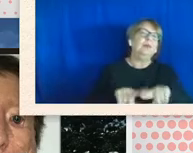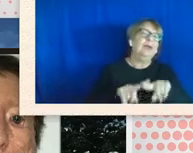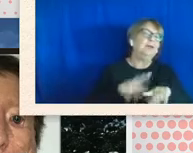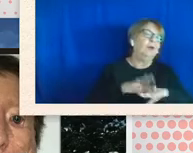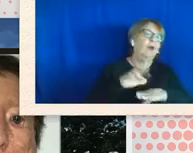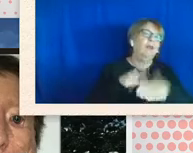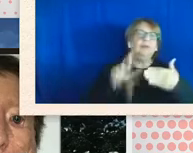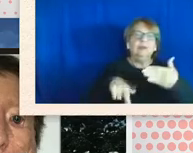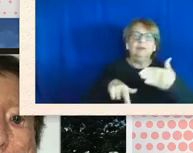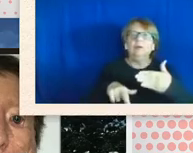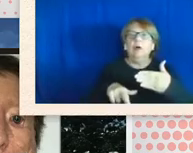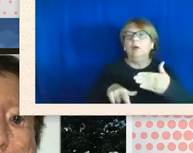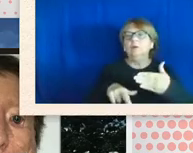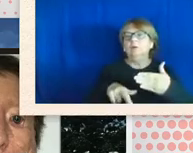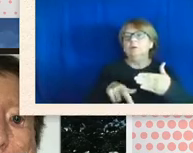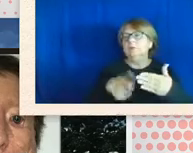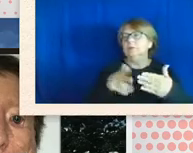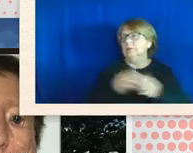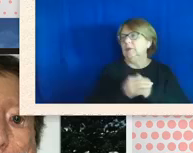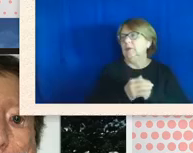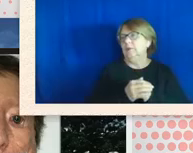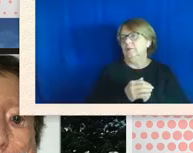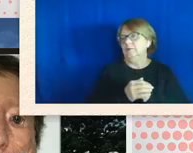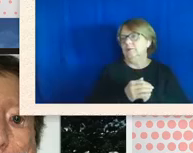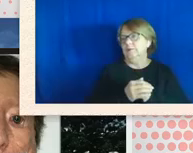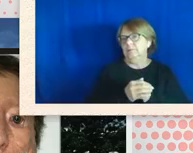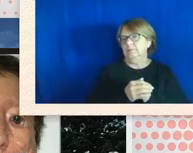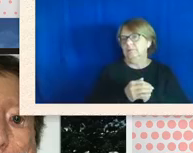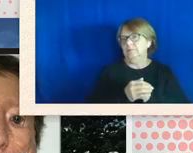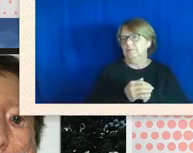successful study of the